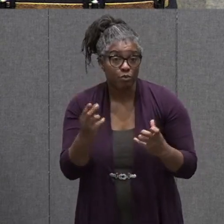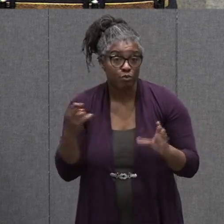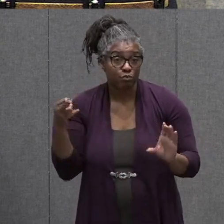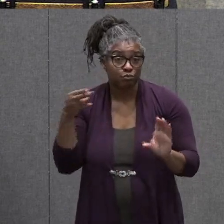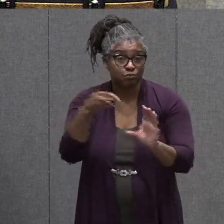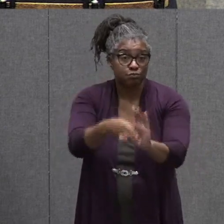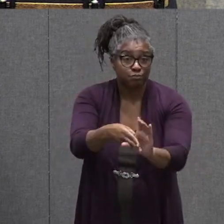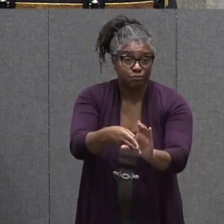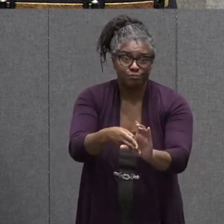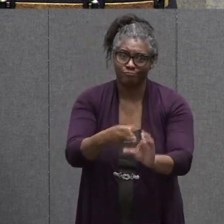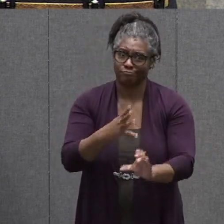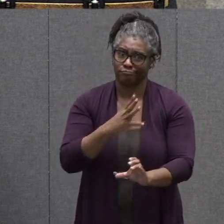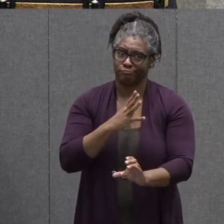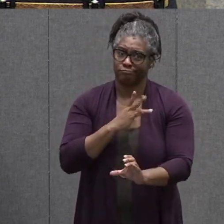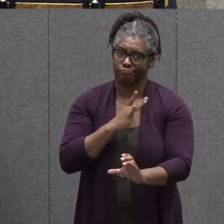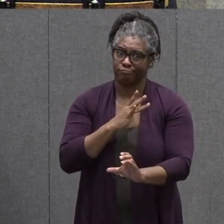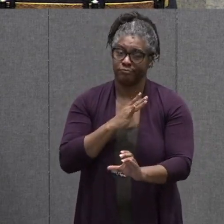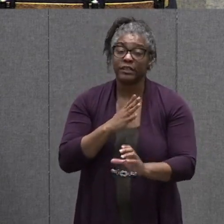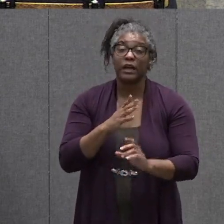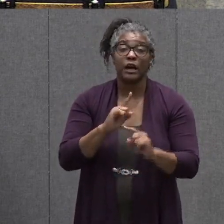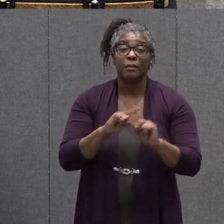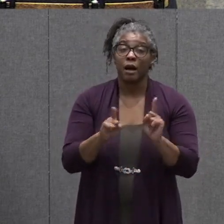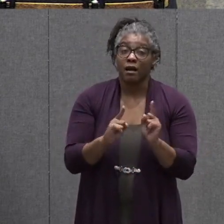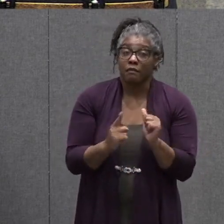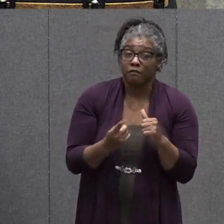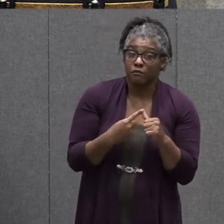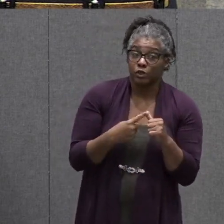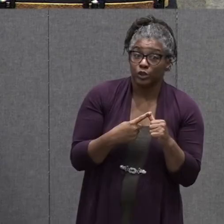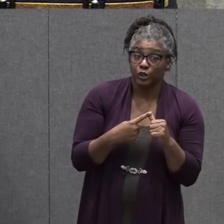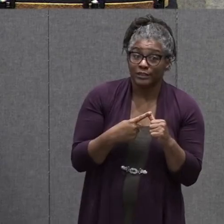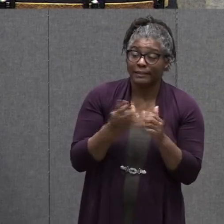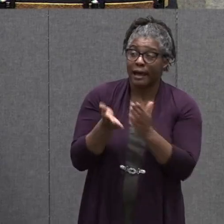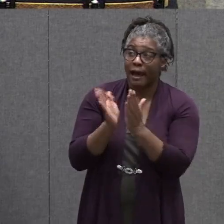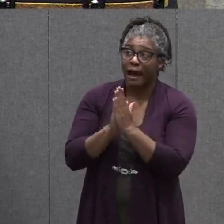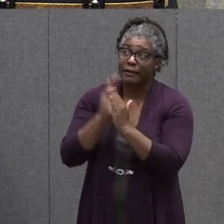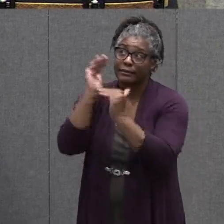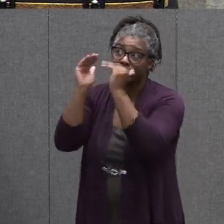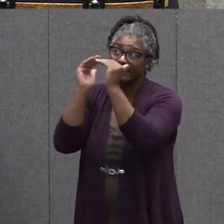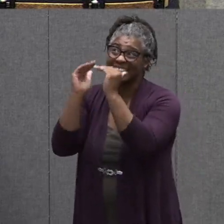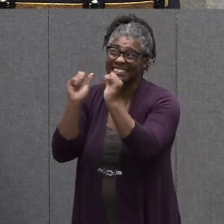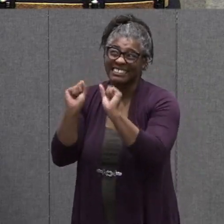with you whether that's okay. Pick something that's like broken down that looks pretty rusty.